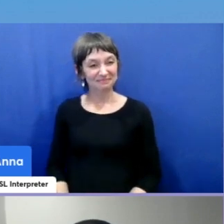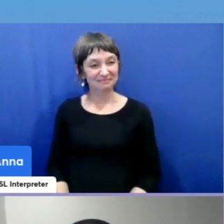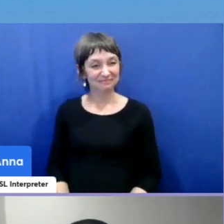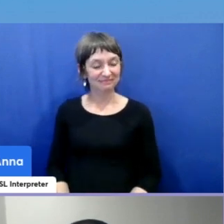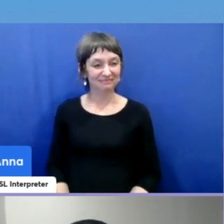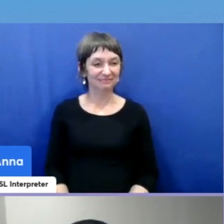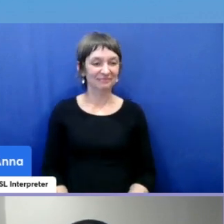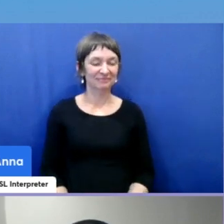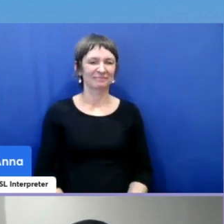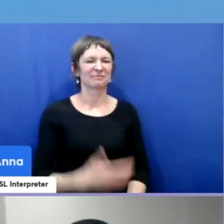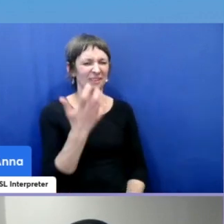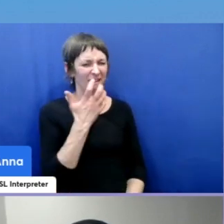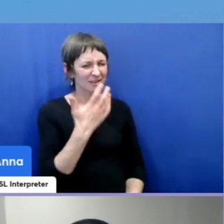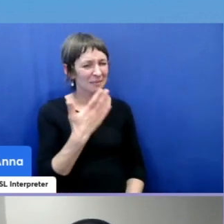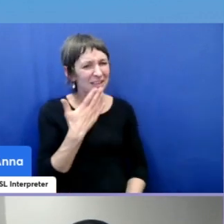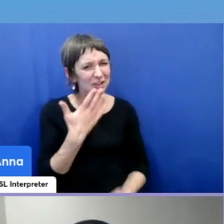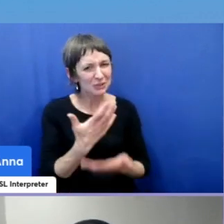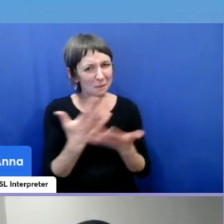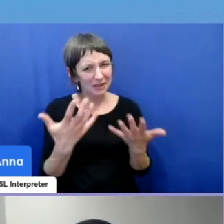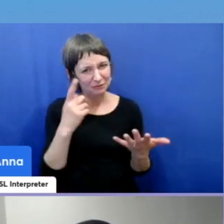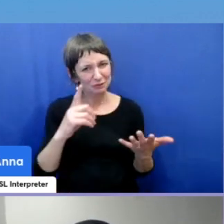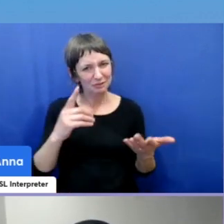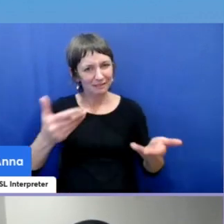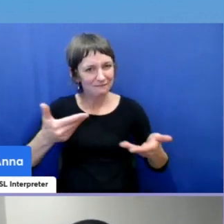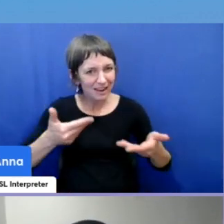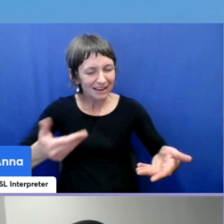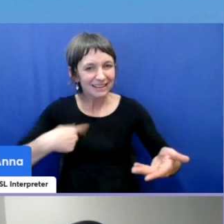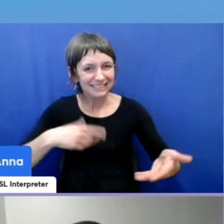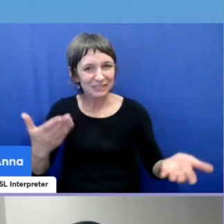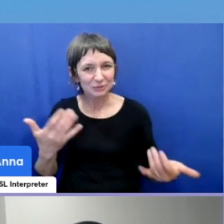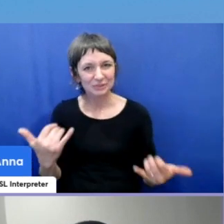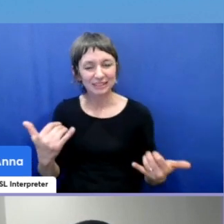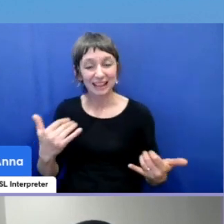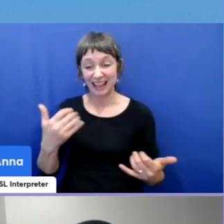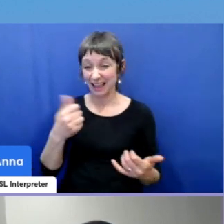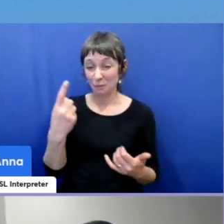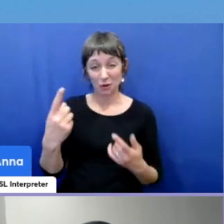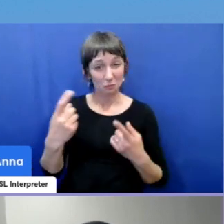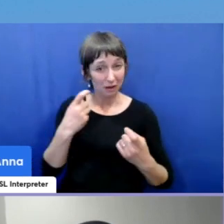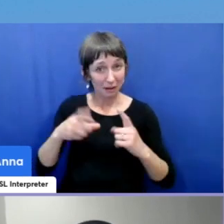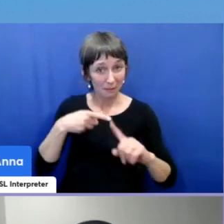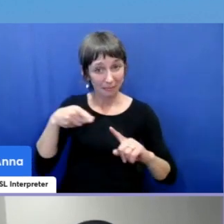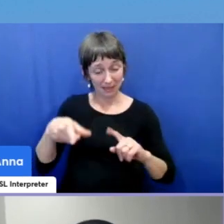Awesome. Thanks so much for having us, y'all. If anybody has any questions about this workflow that we built,